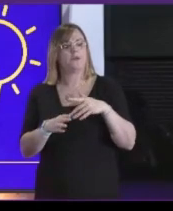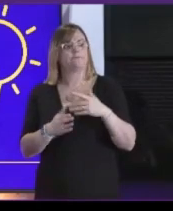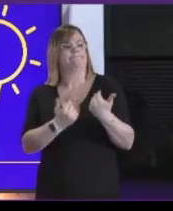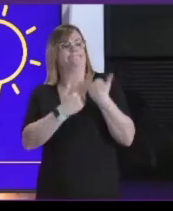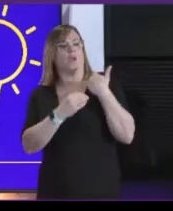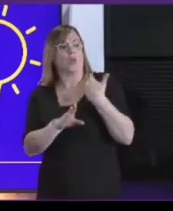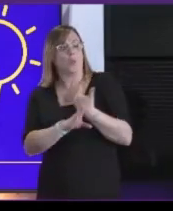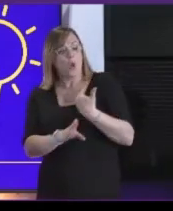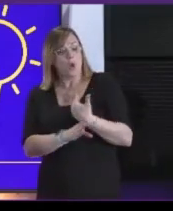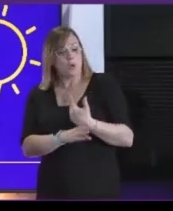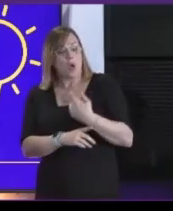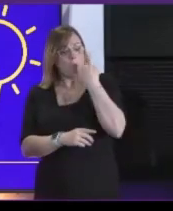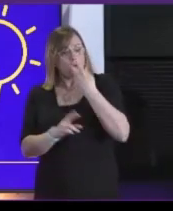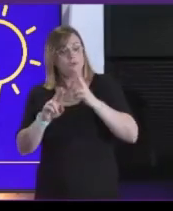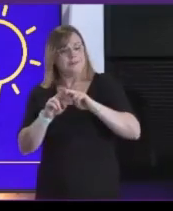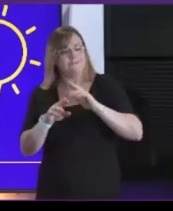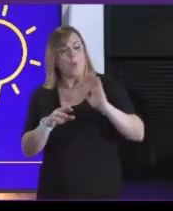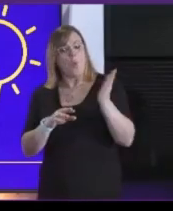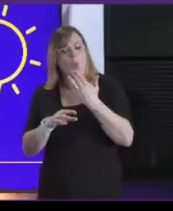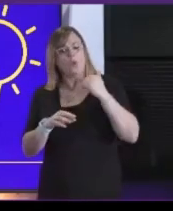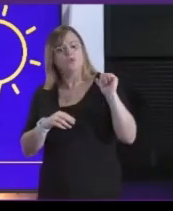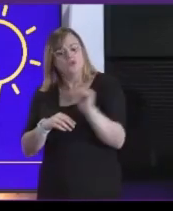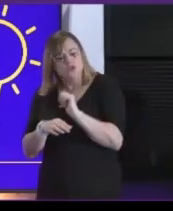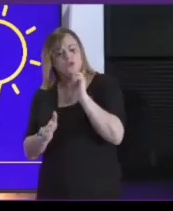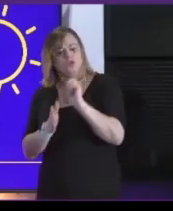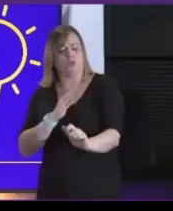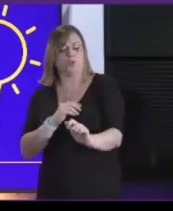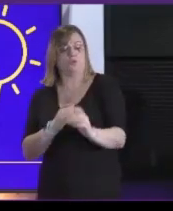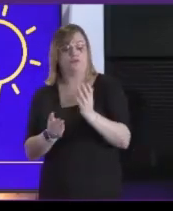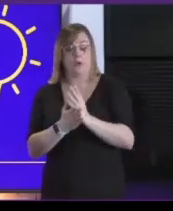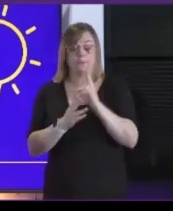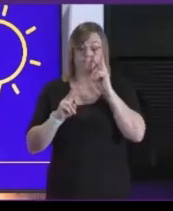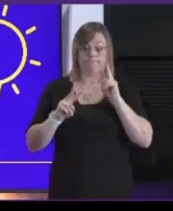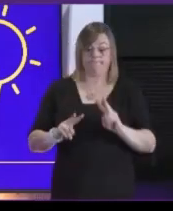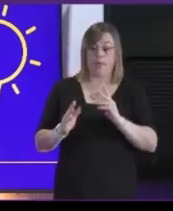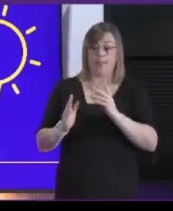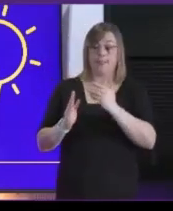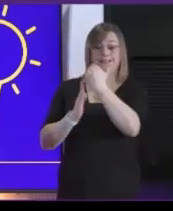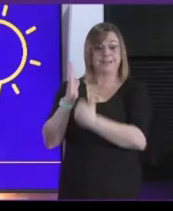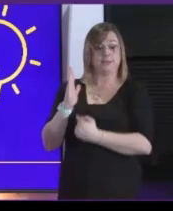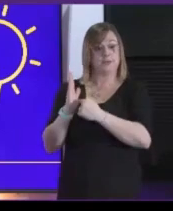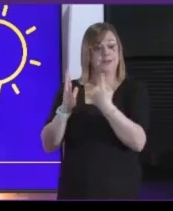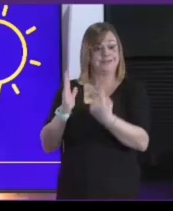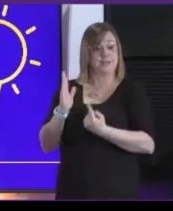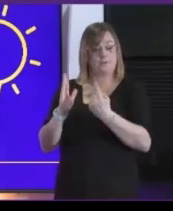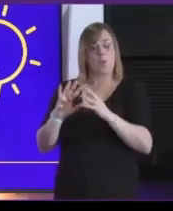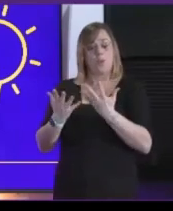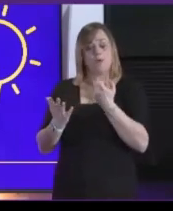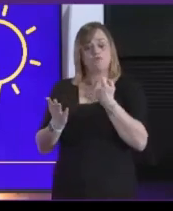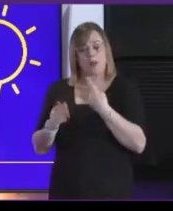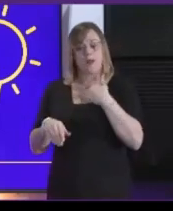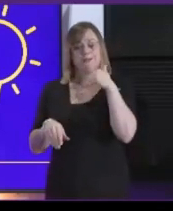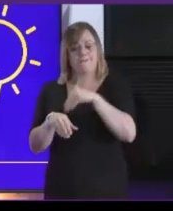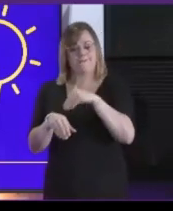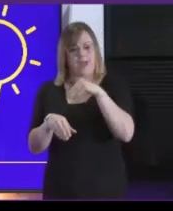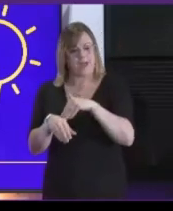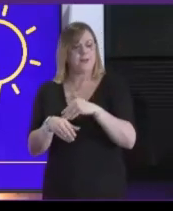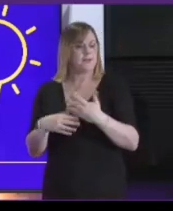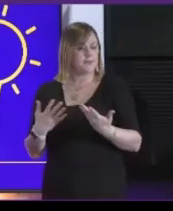wondering whether everybody should be doing that, really looking at what's inside the standard, maybe not realizing that it's going to impact on them